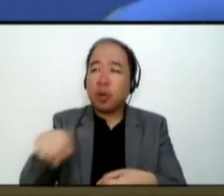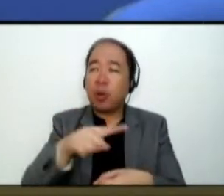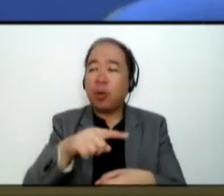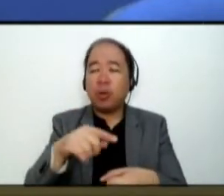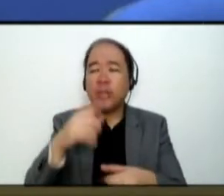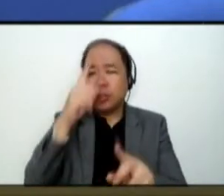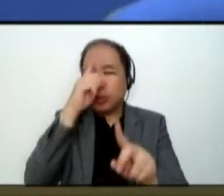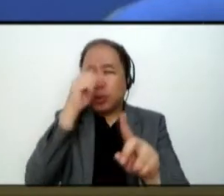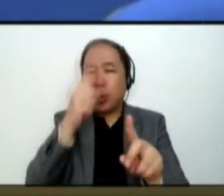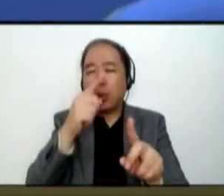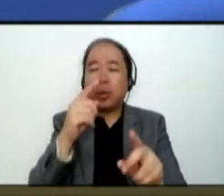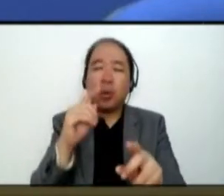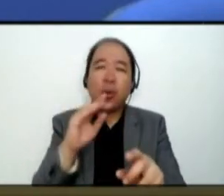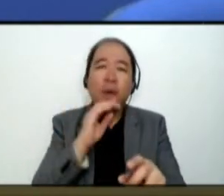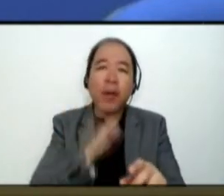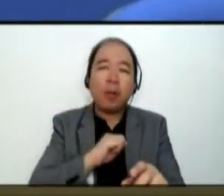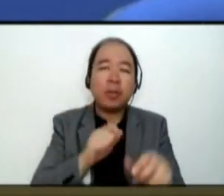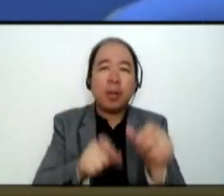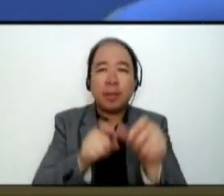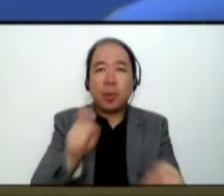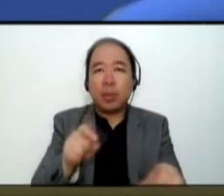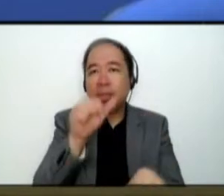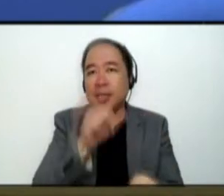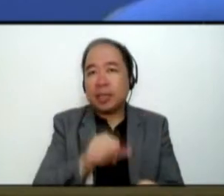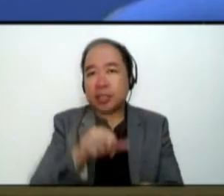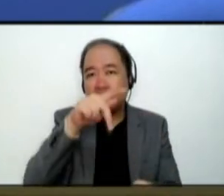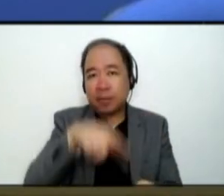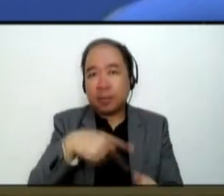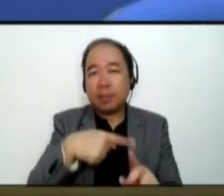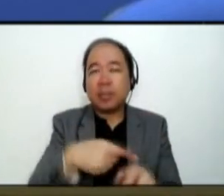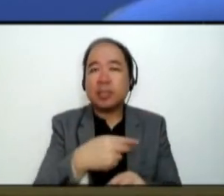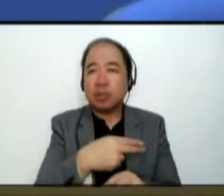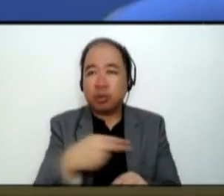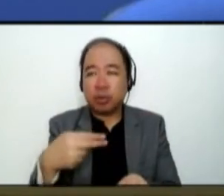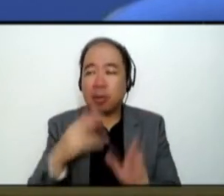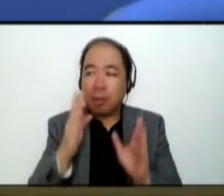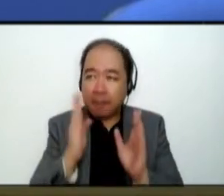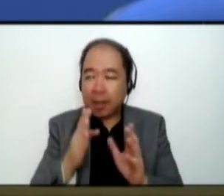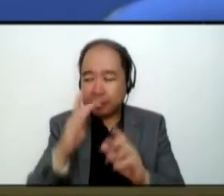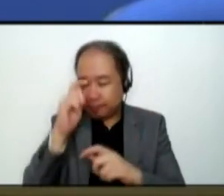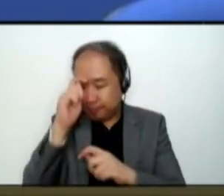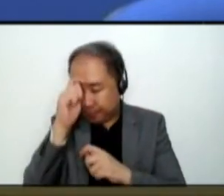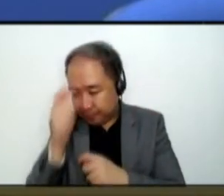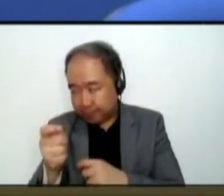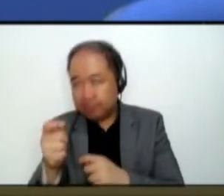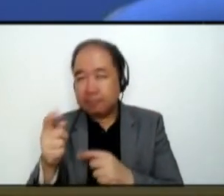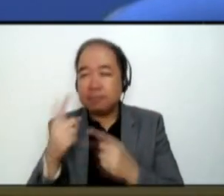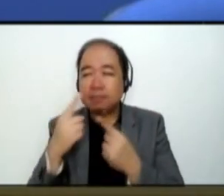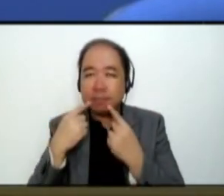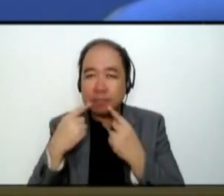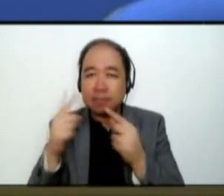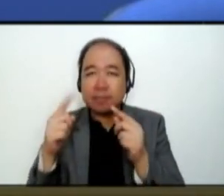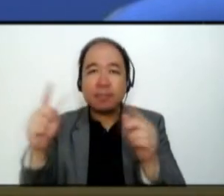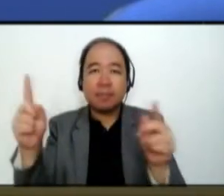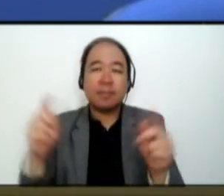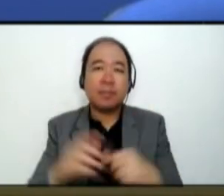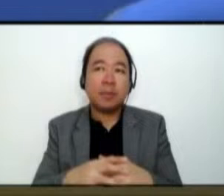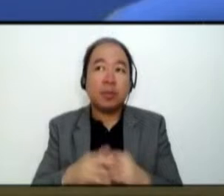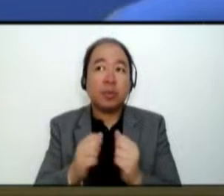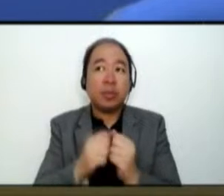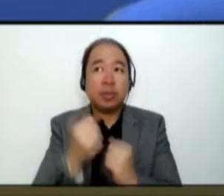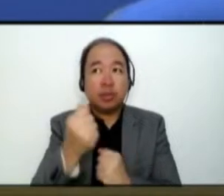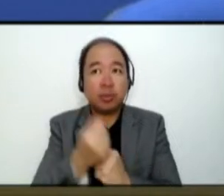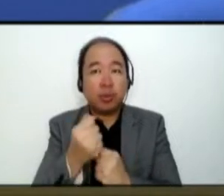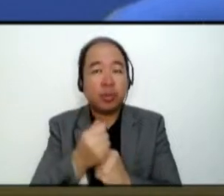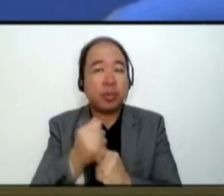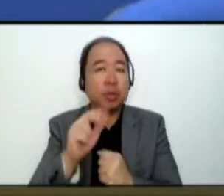Asia Pacific and in Indonesia treated with dignity and prosperity. With the support of